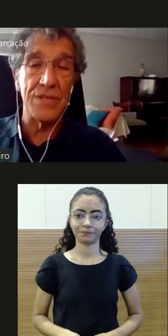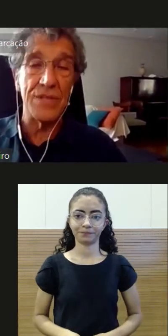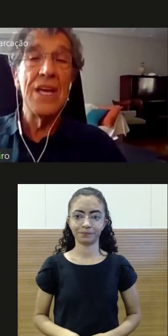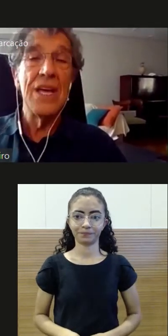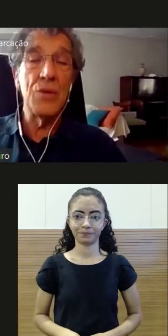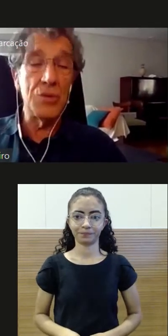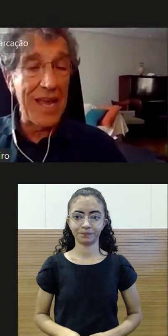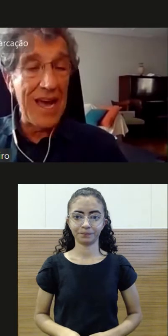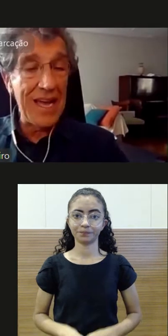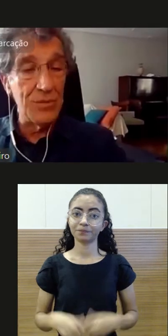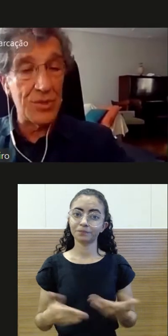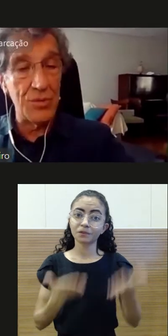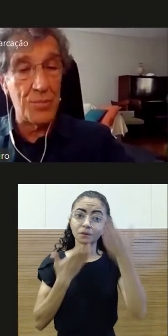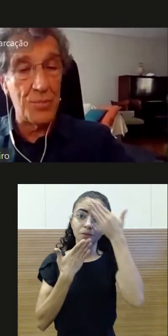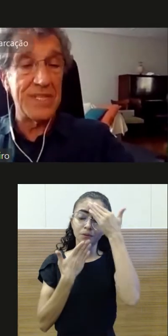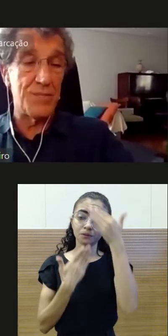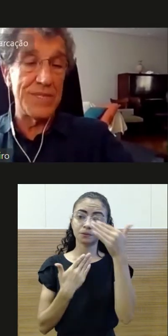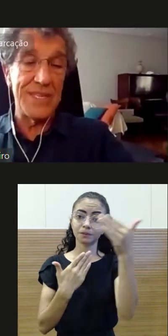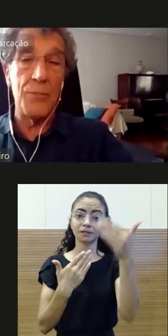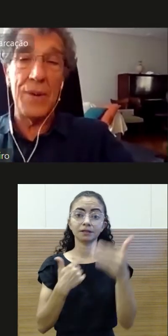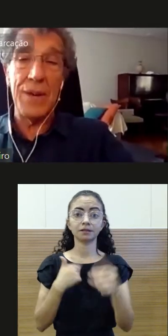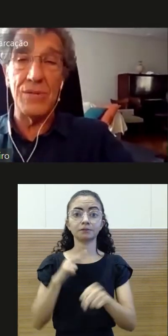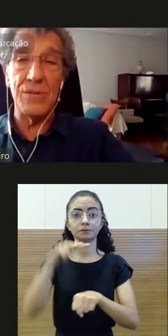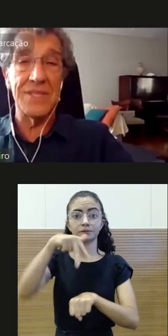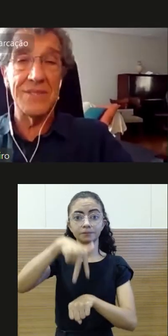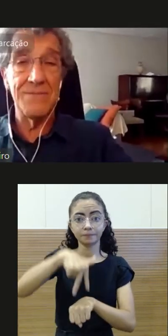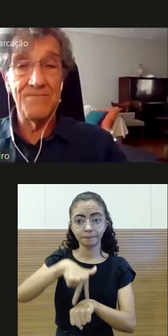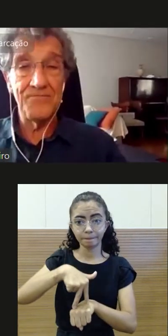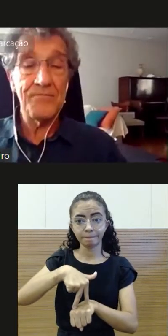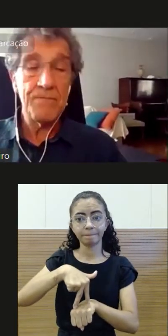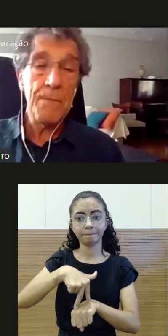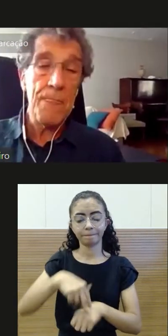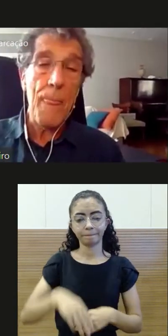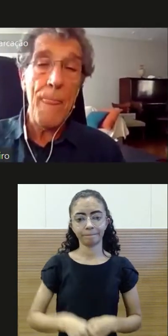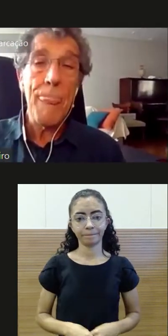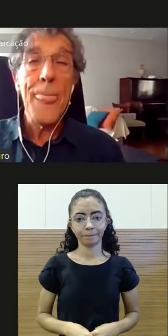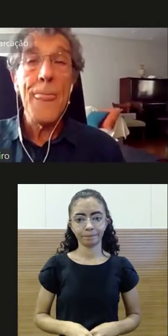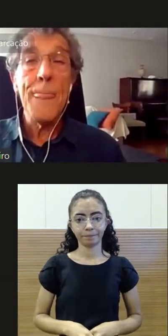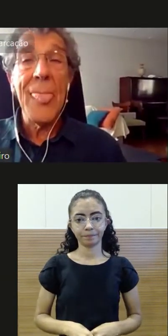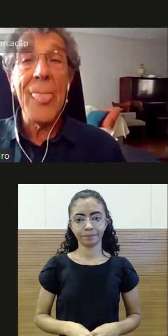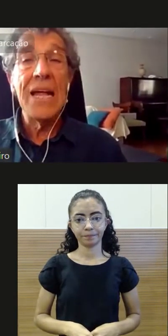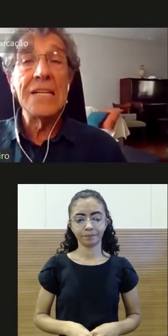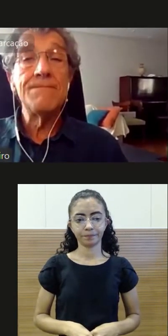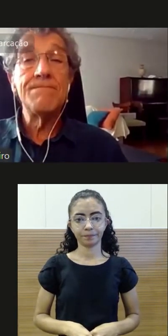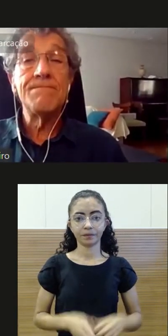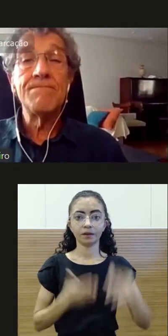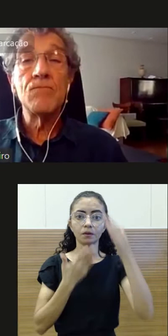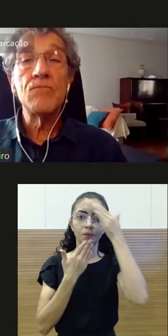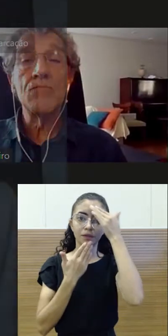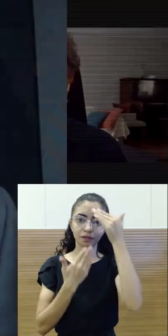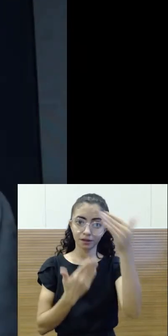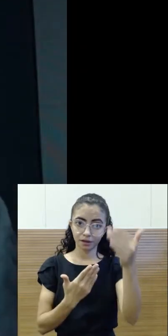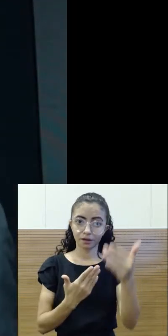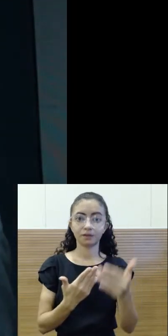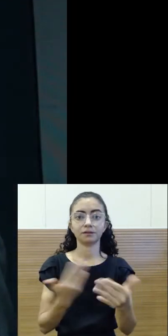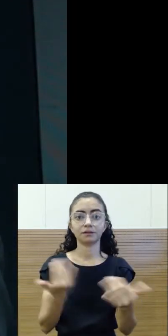and I always like to mention these people at the end of my presentations, and I'm open to any questions you might